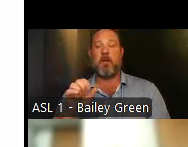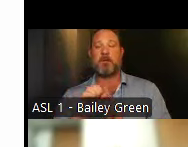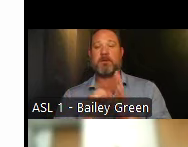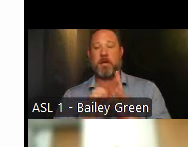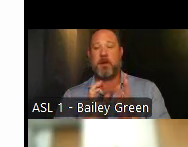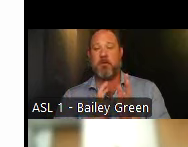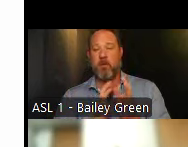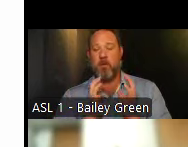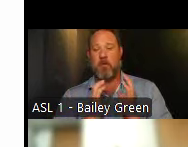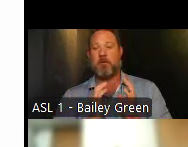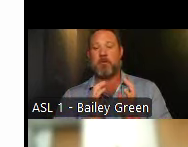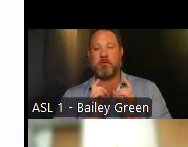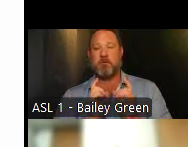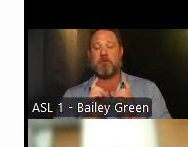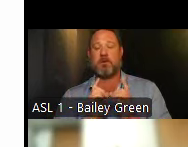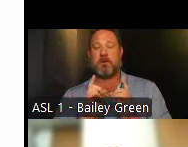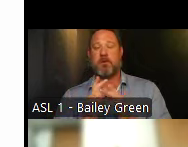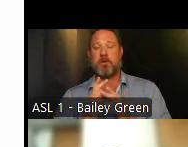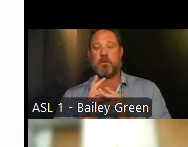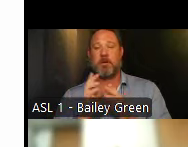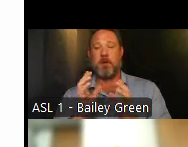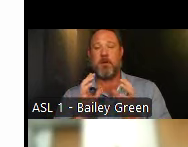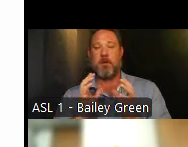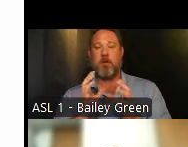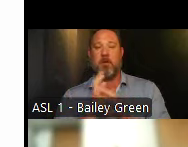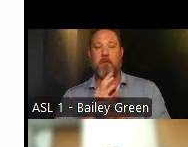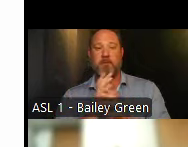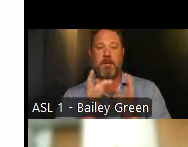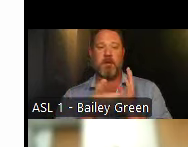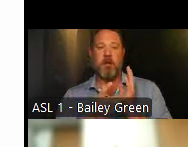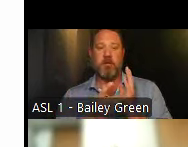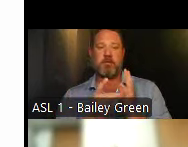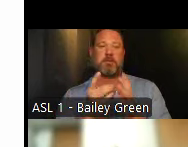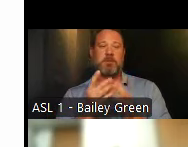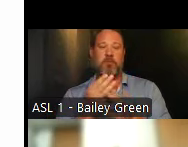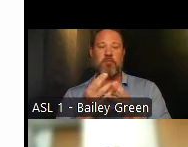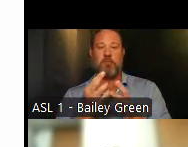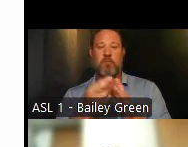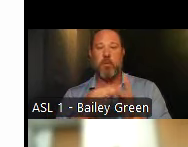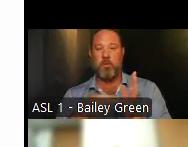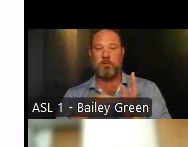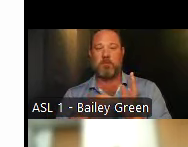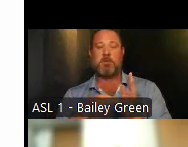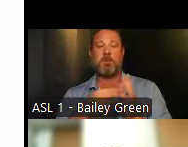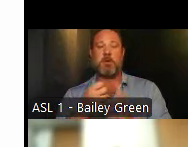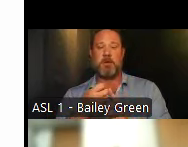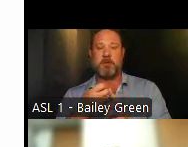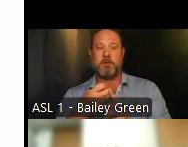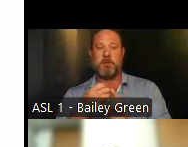commissions to meet using conferencing technology under certain provisions. It does extend